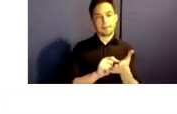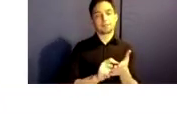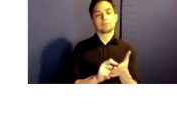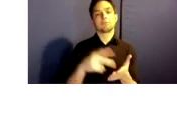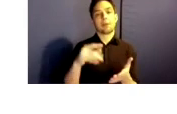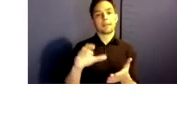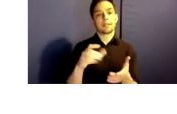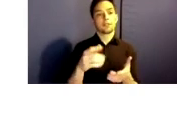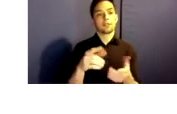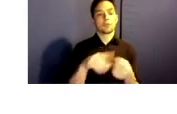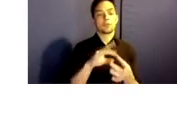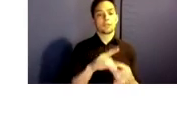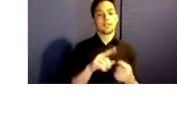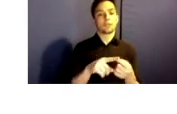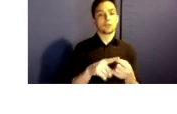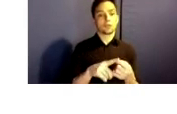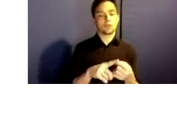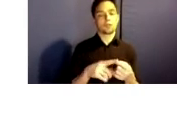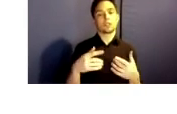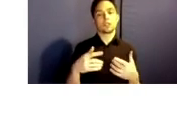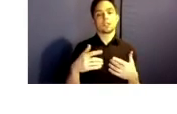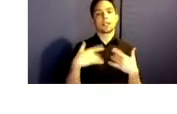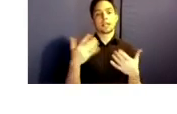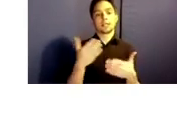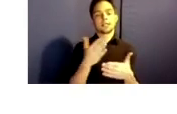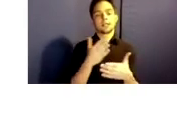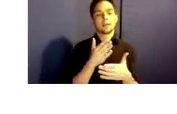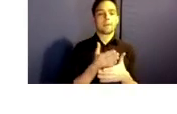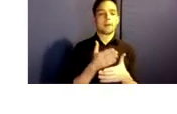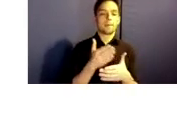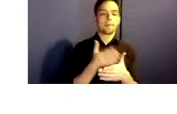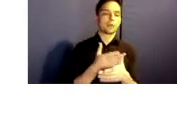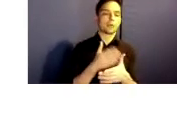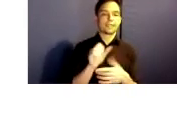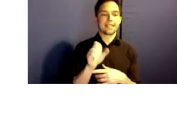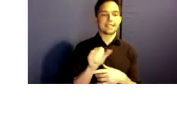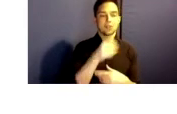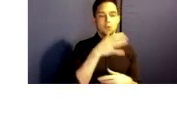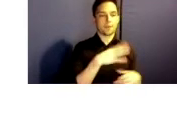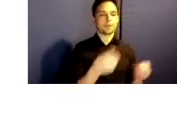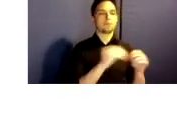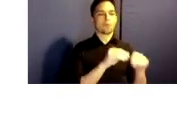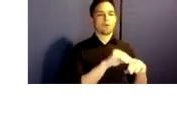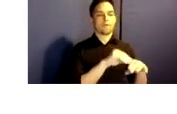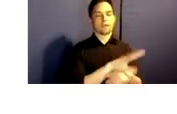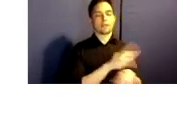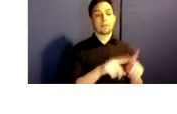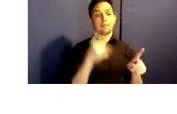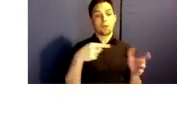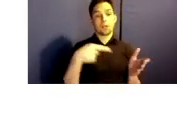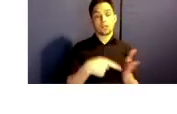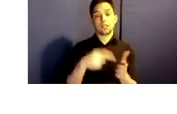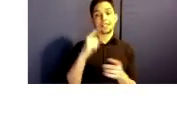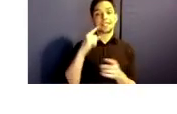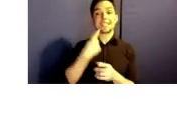comes to mild or moderate cases, women are more affected, but for the serious